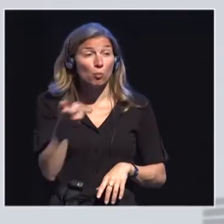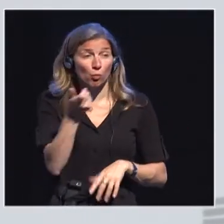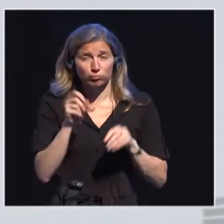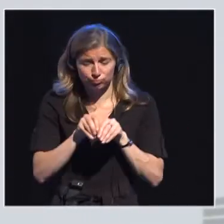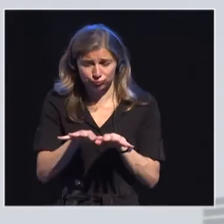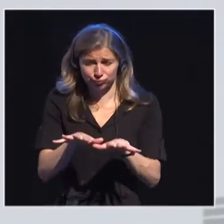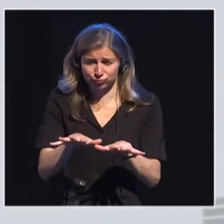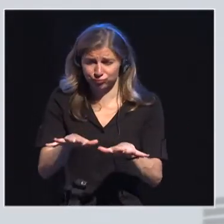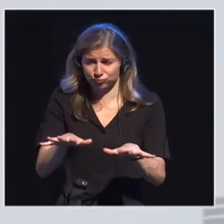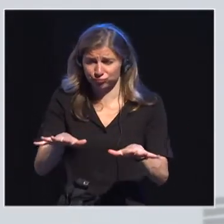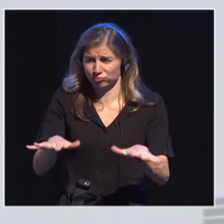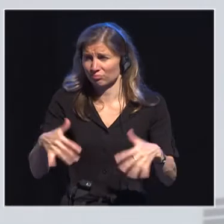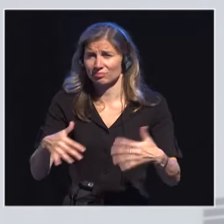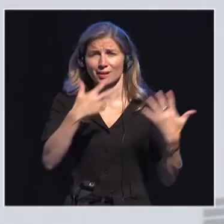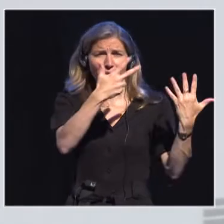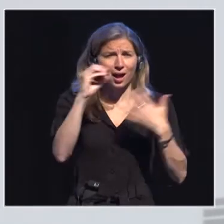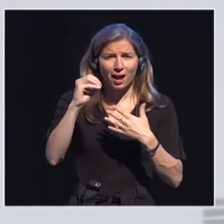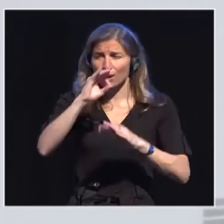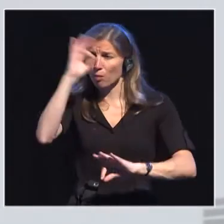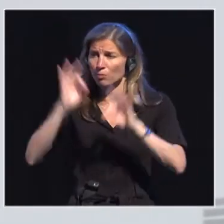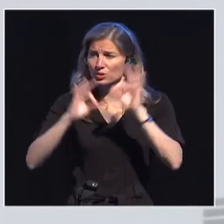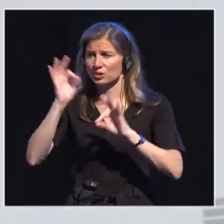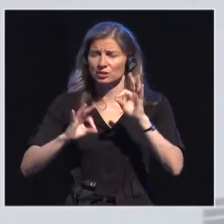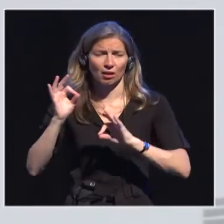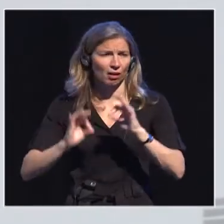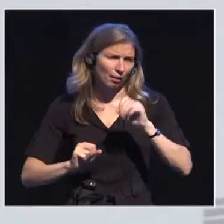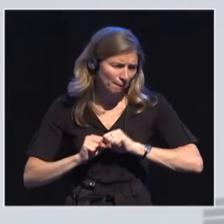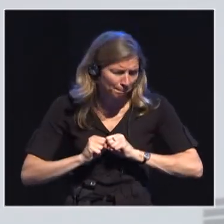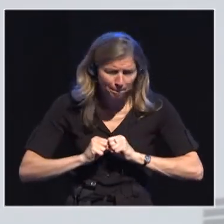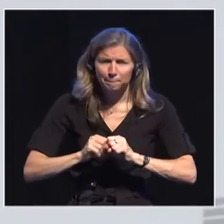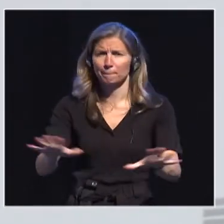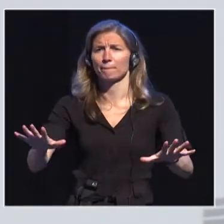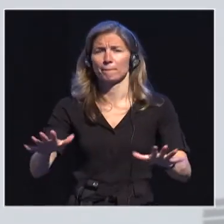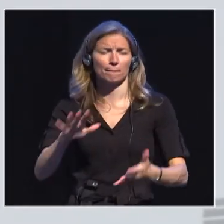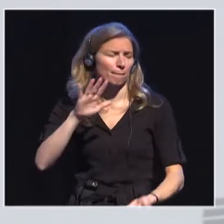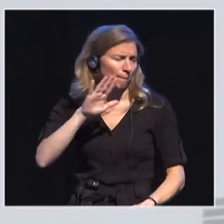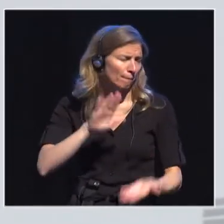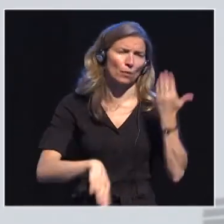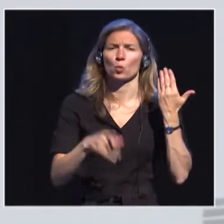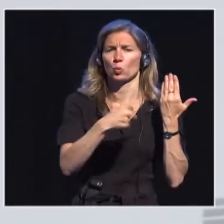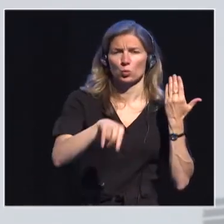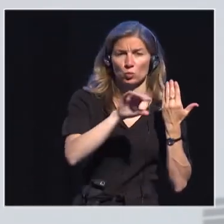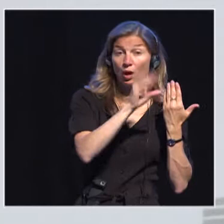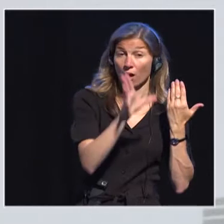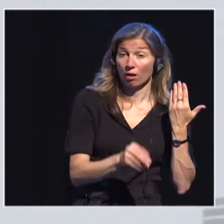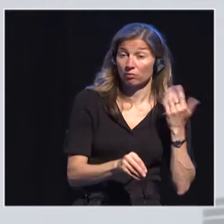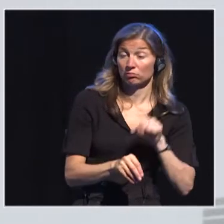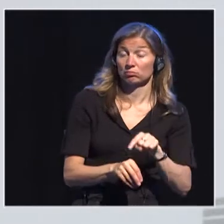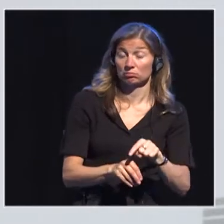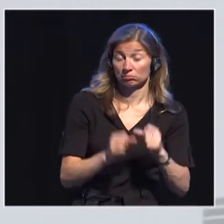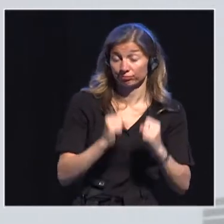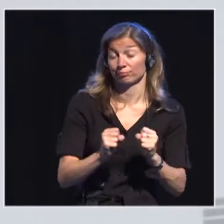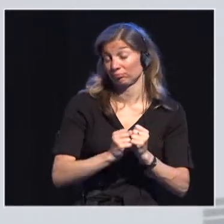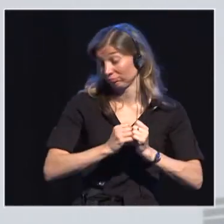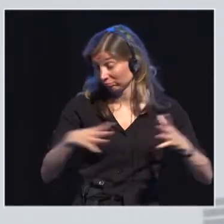higher than 80% as average in African continent. And